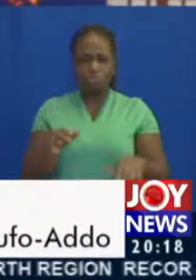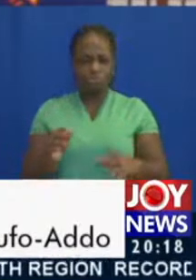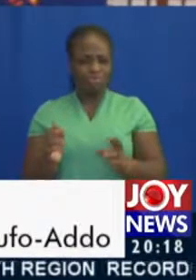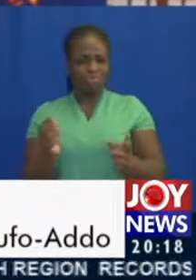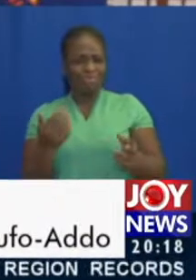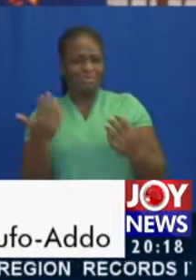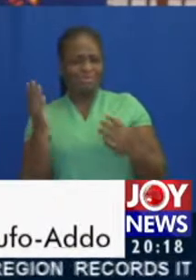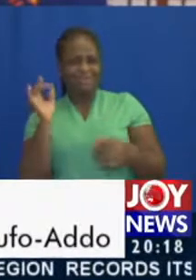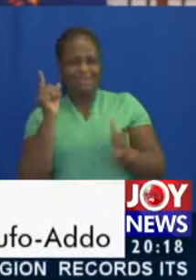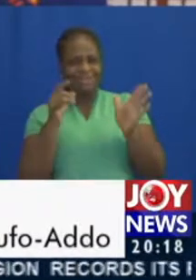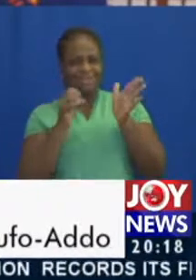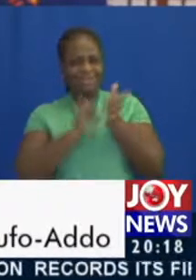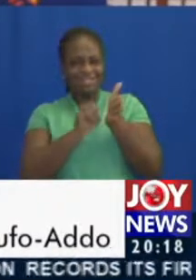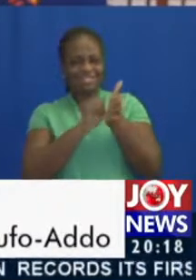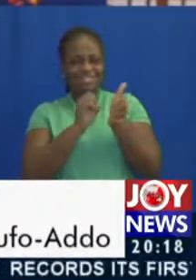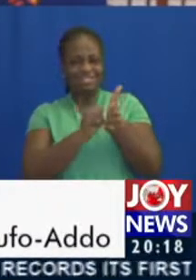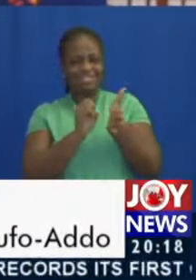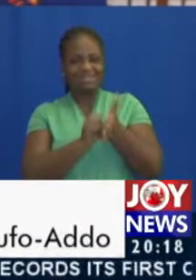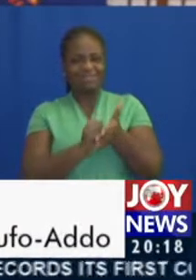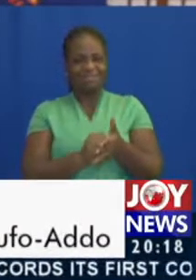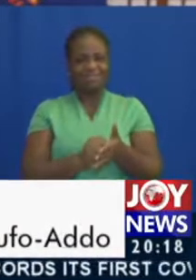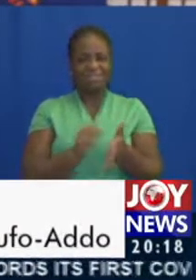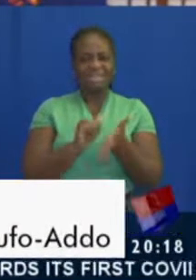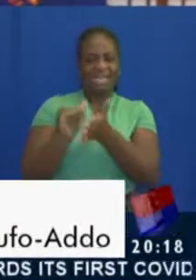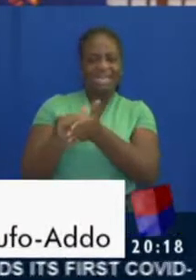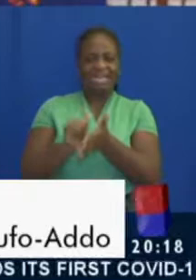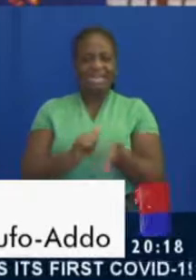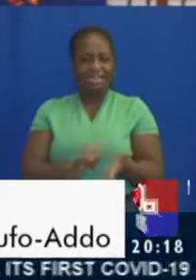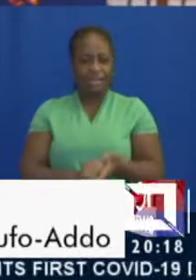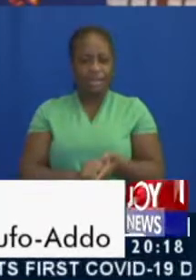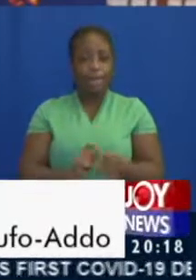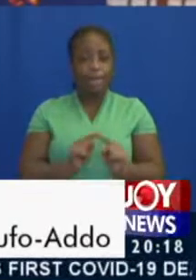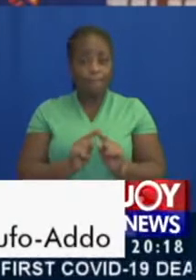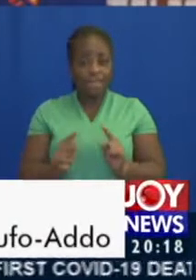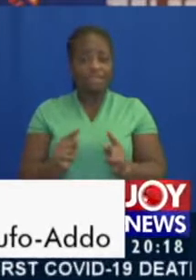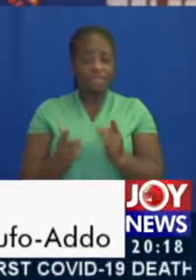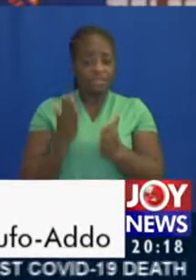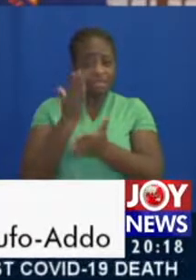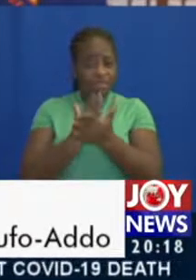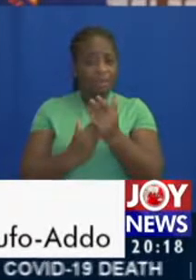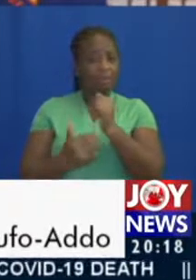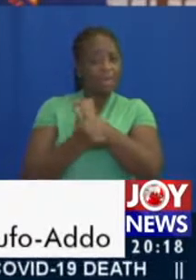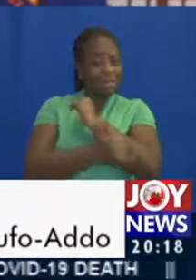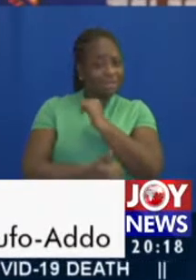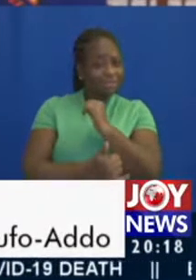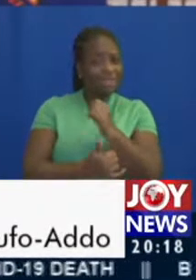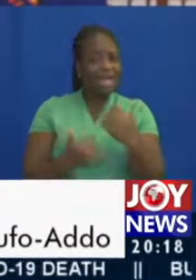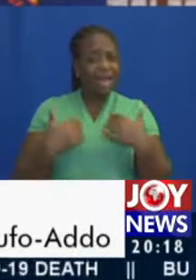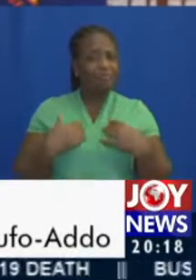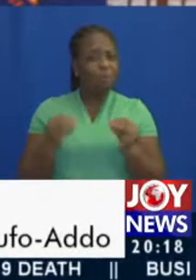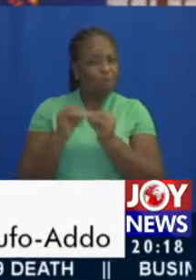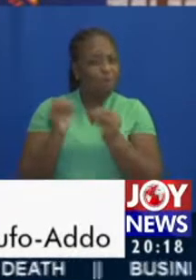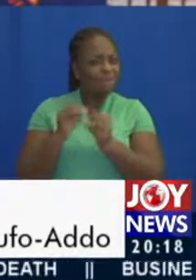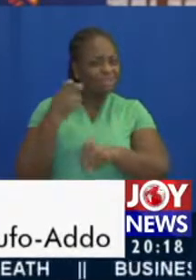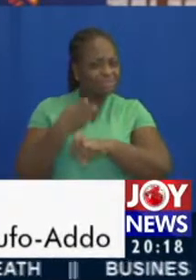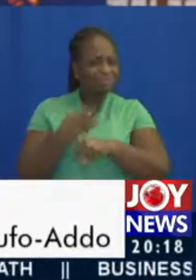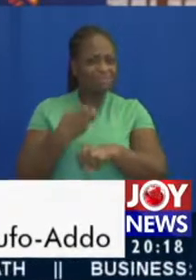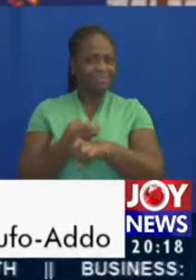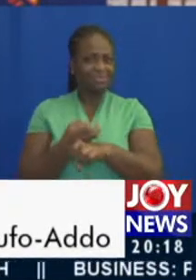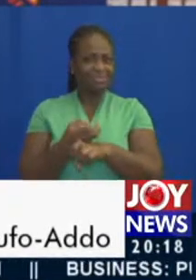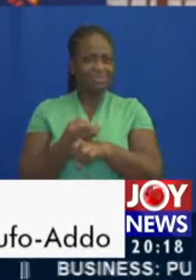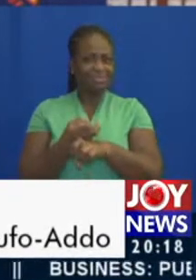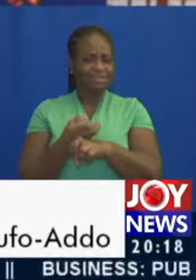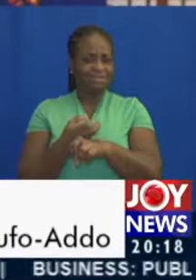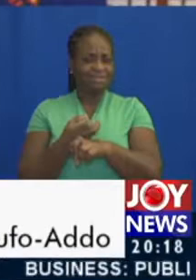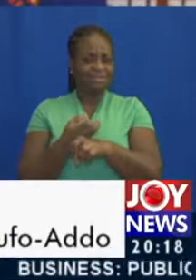very much on our guard, because some countries have experienced spikes after recording major achievements in containing